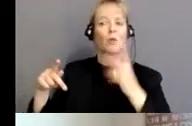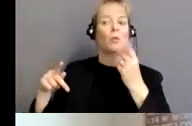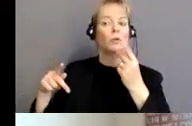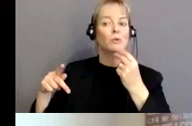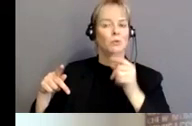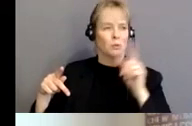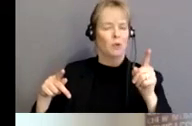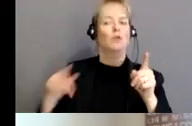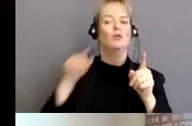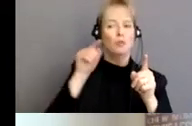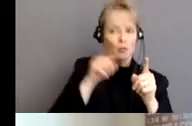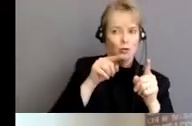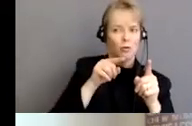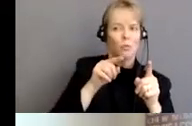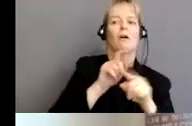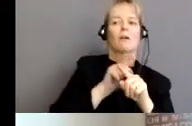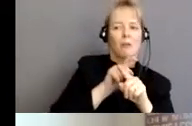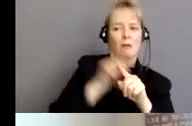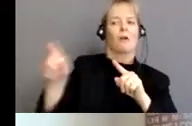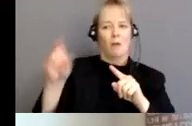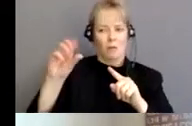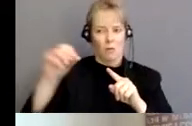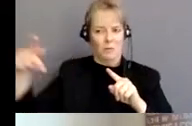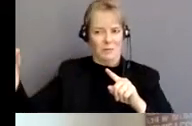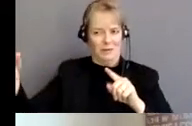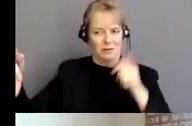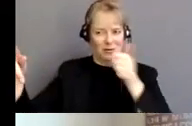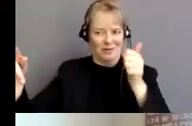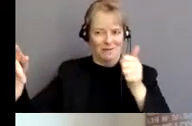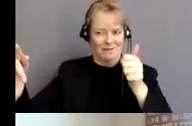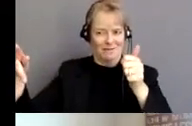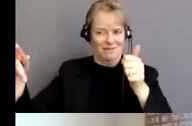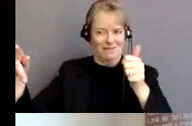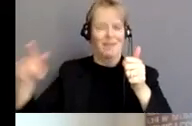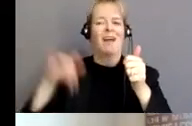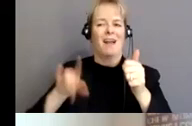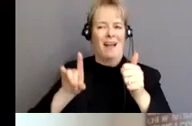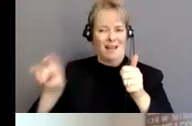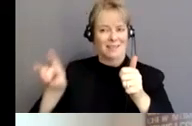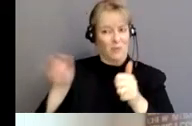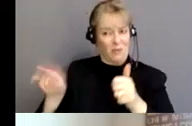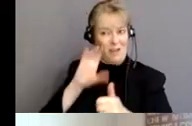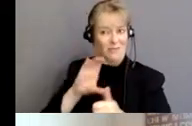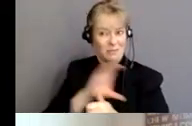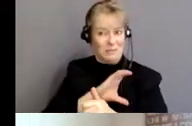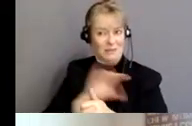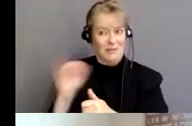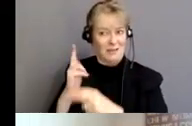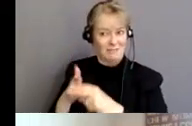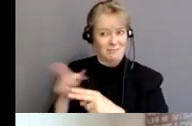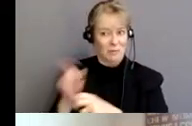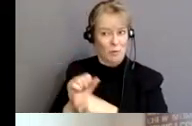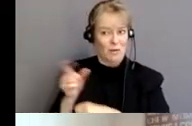Yeah. So into the next question, I'm not sure if you can answer this, but what is the difference between a